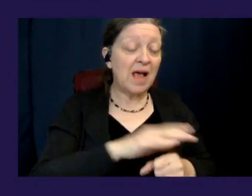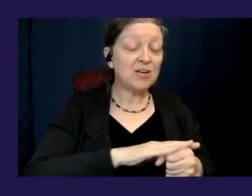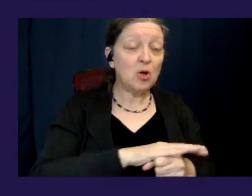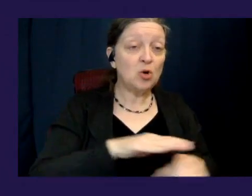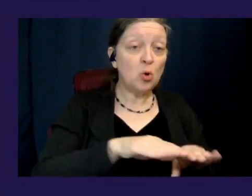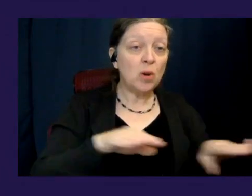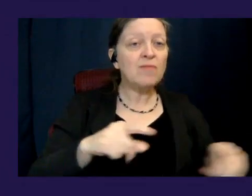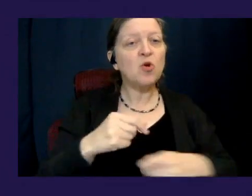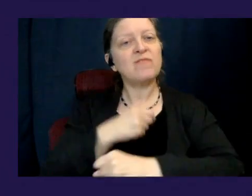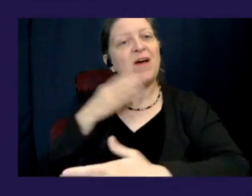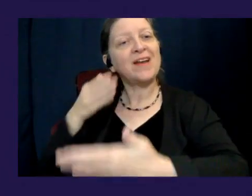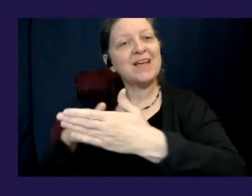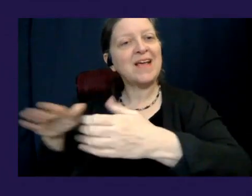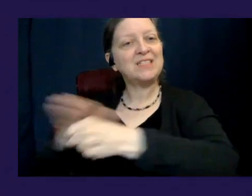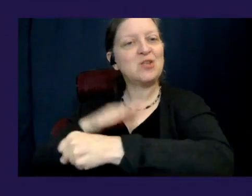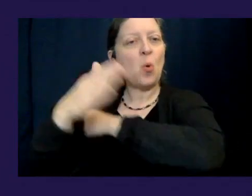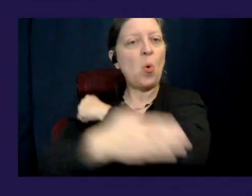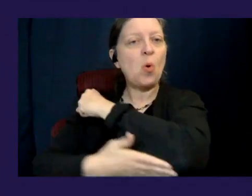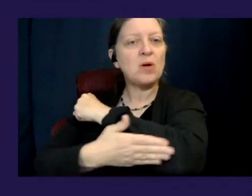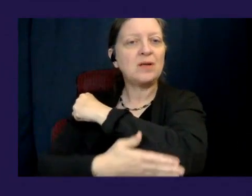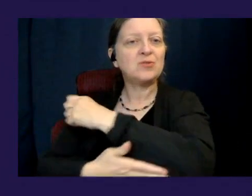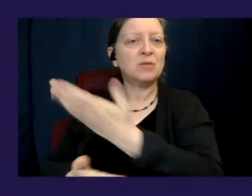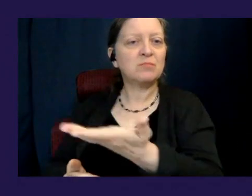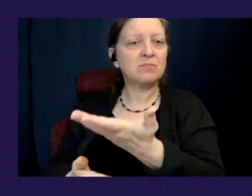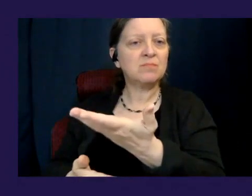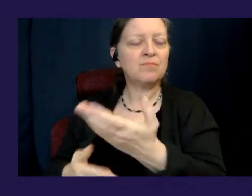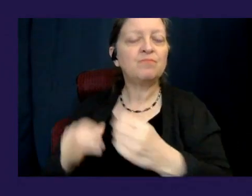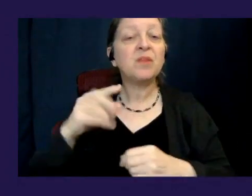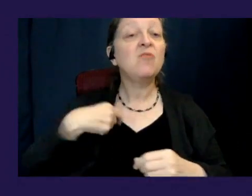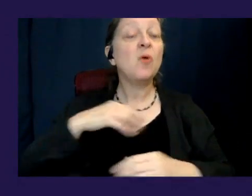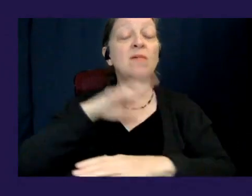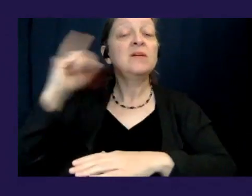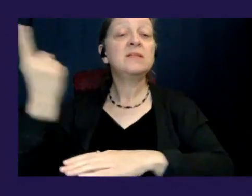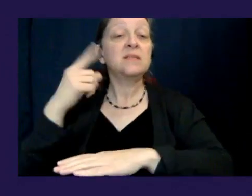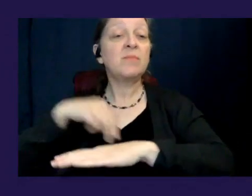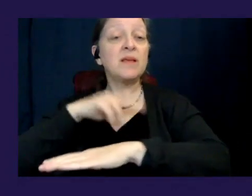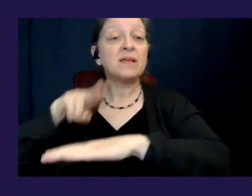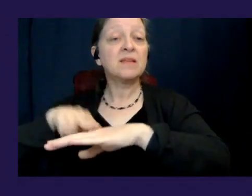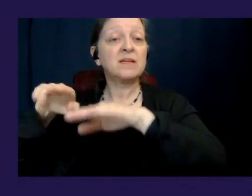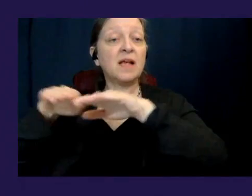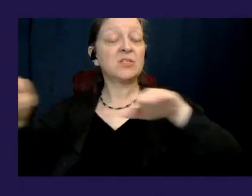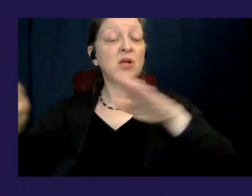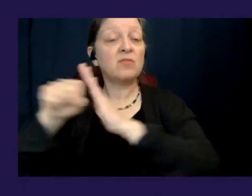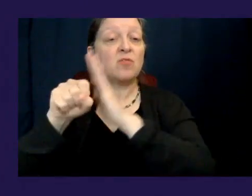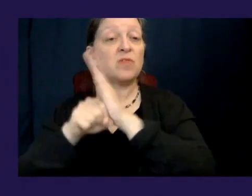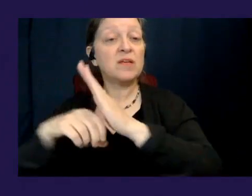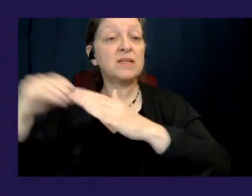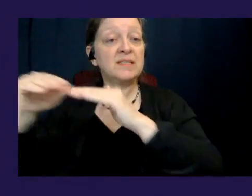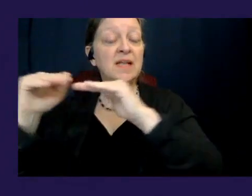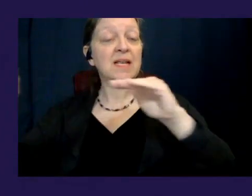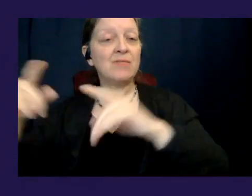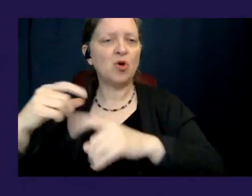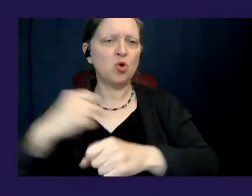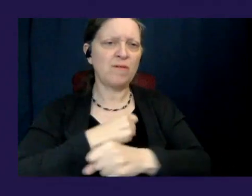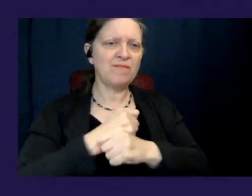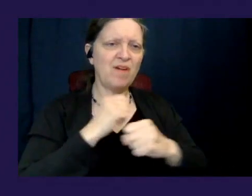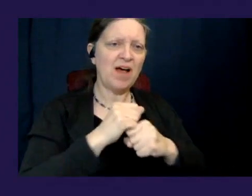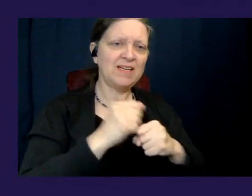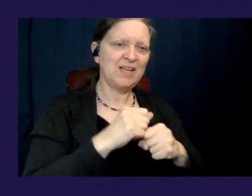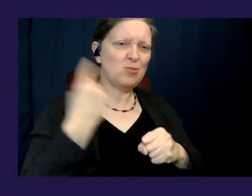got something in the national level or the state level, you're fighting with some very active town